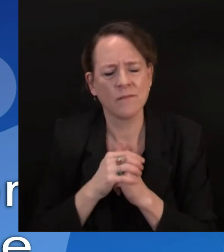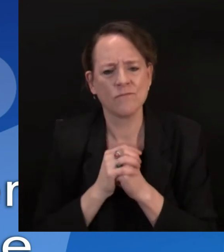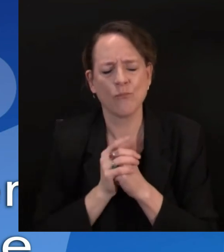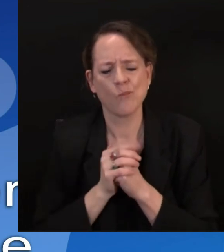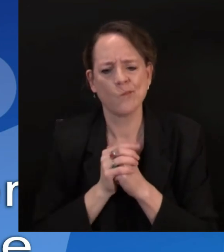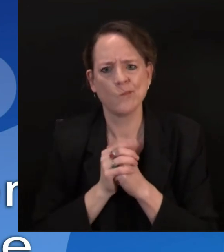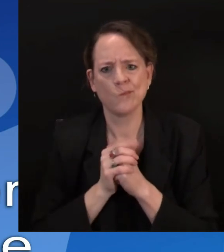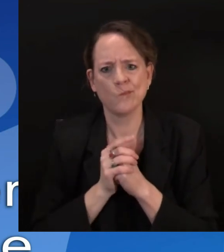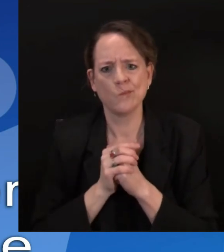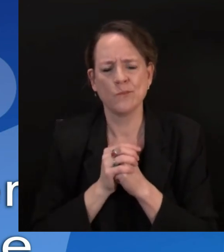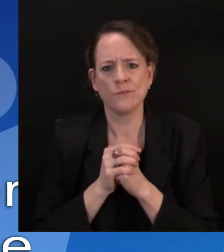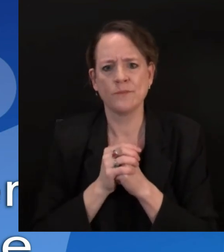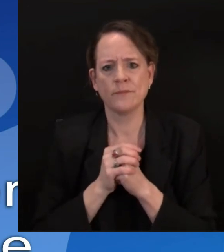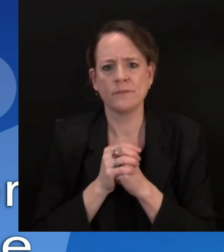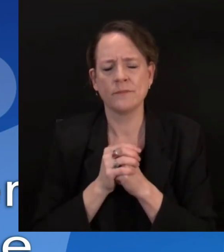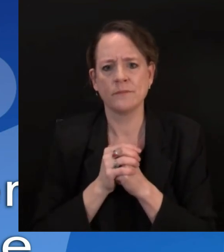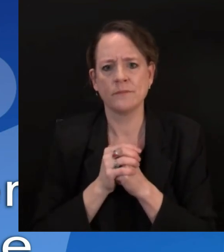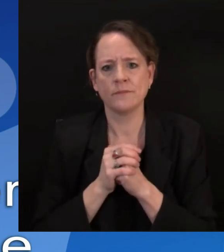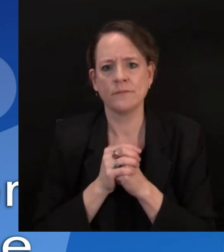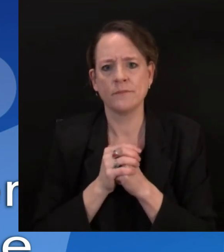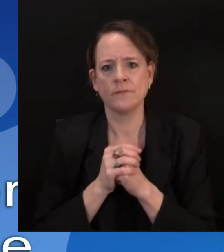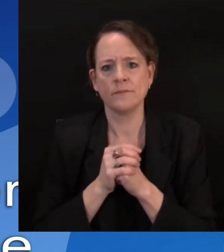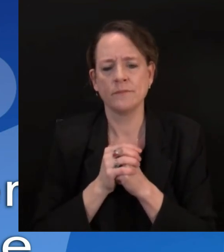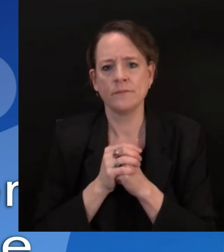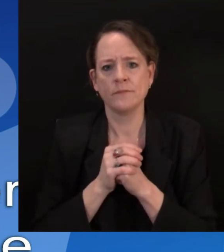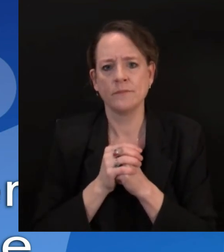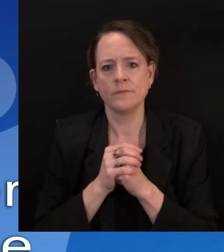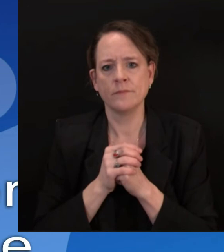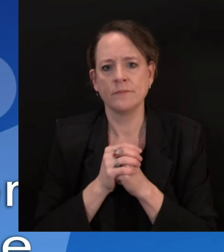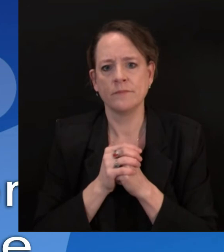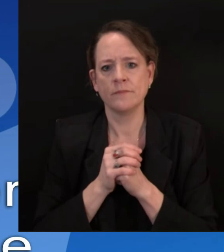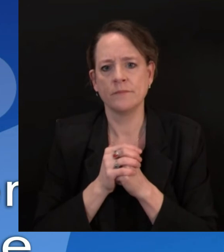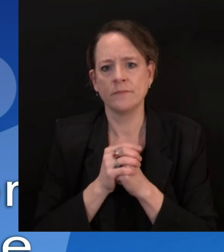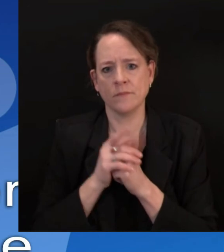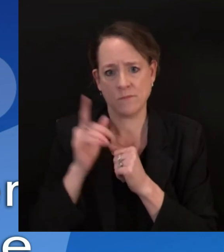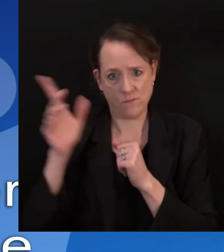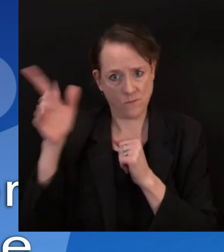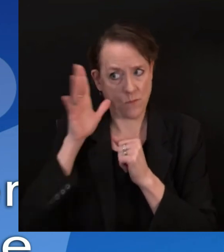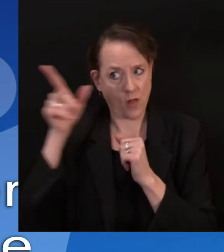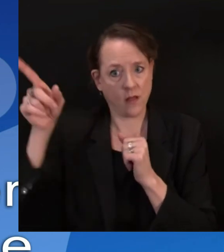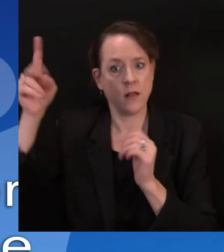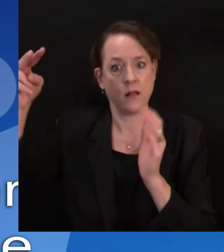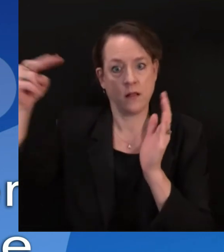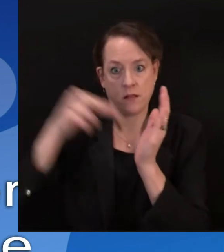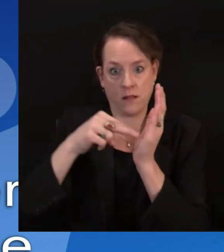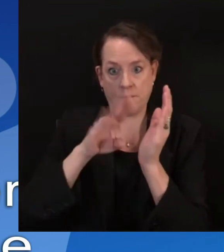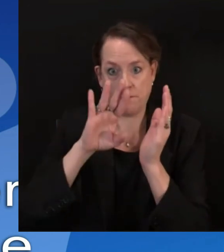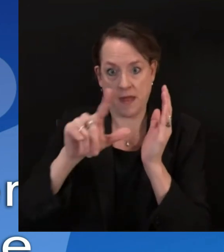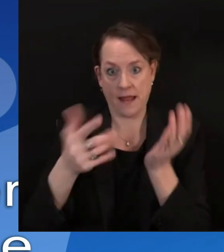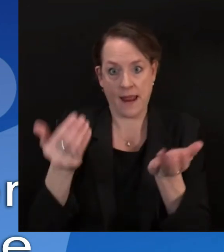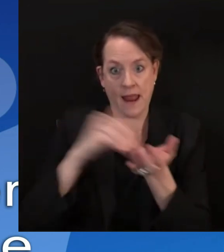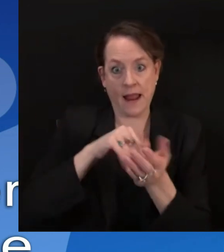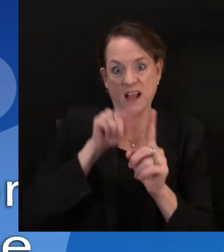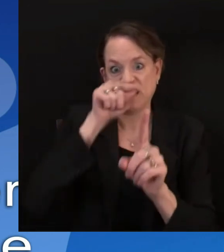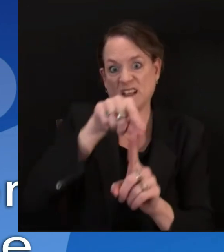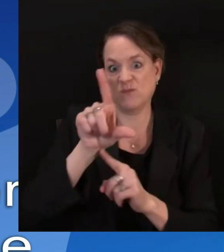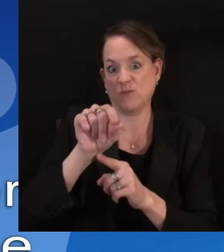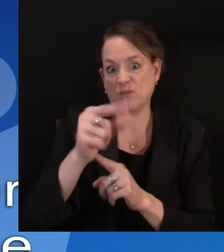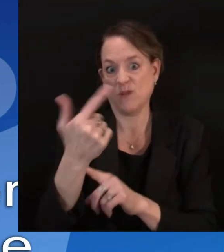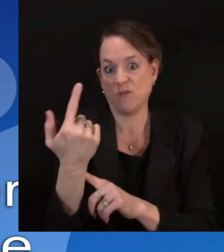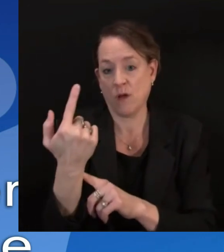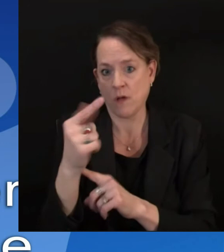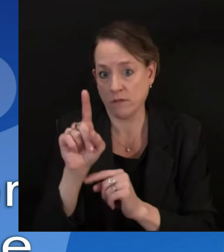first provision that they would be revisiting it. That is what they've said. That's what Sherrod Brown said. That's what a few others have said. But it does allocate money